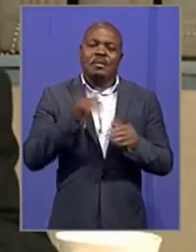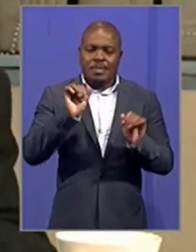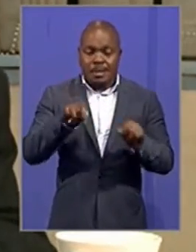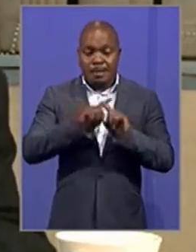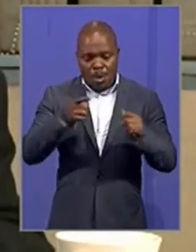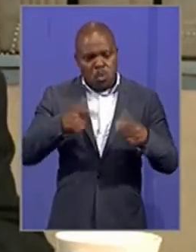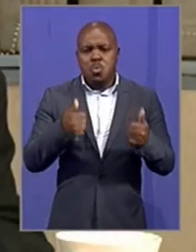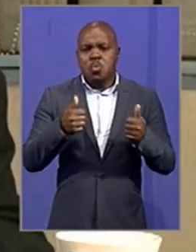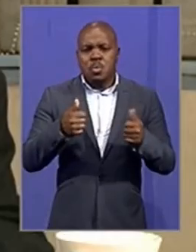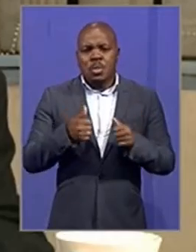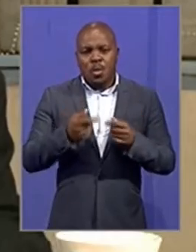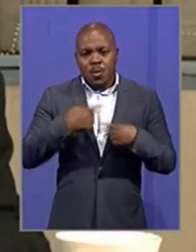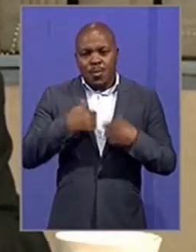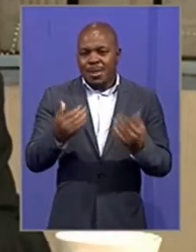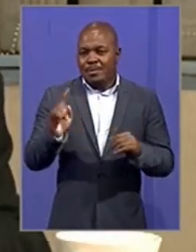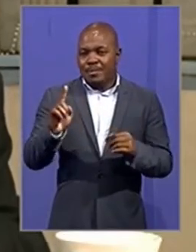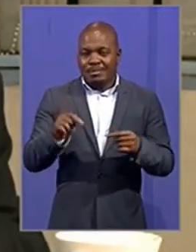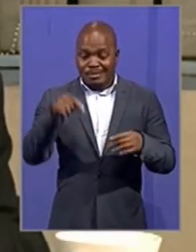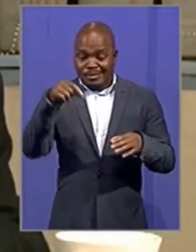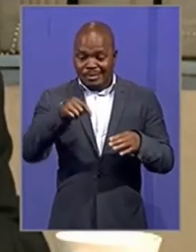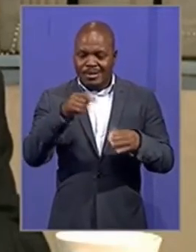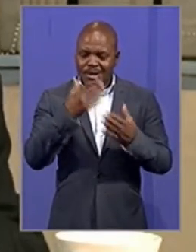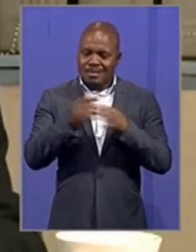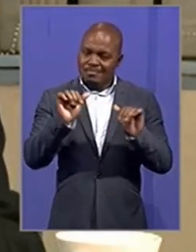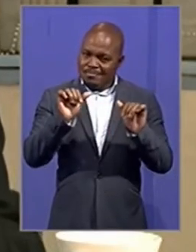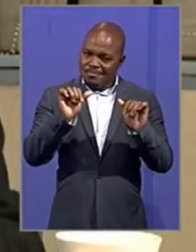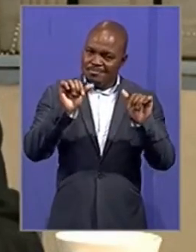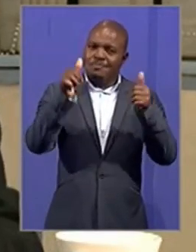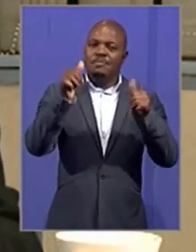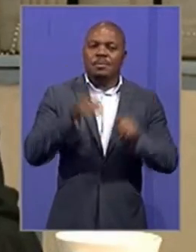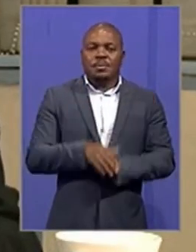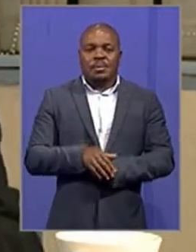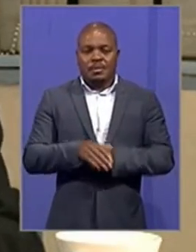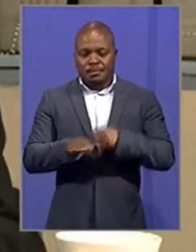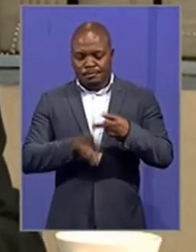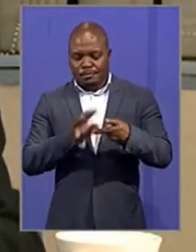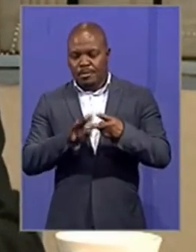is one of those we are expecting to do pretty well. And also